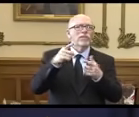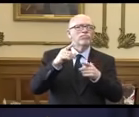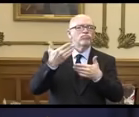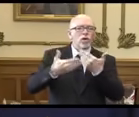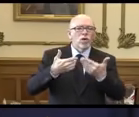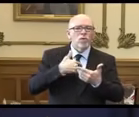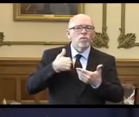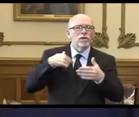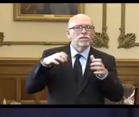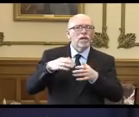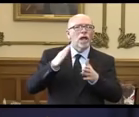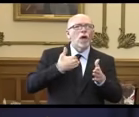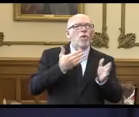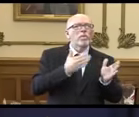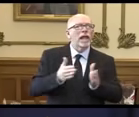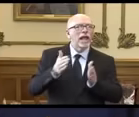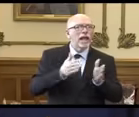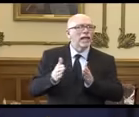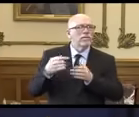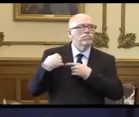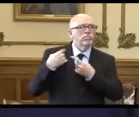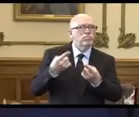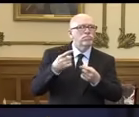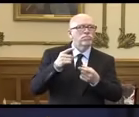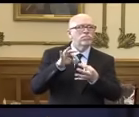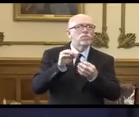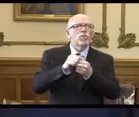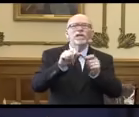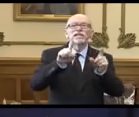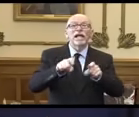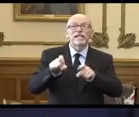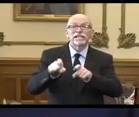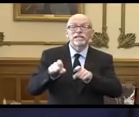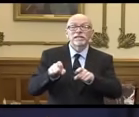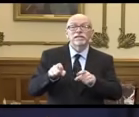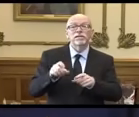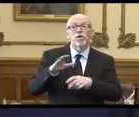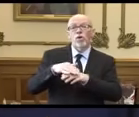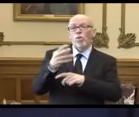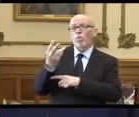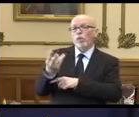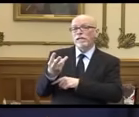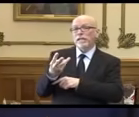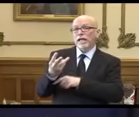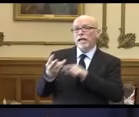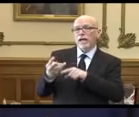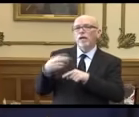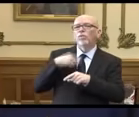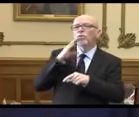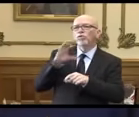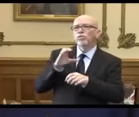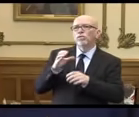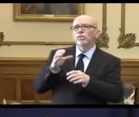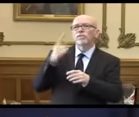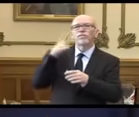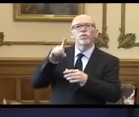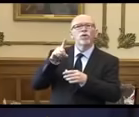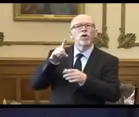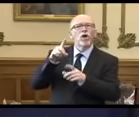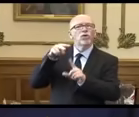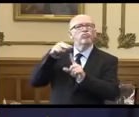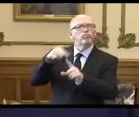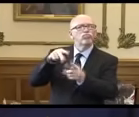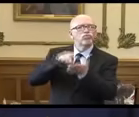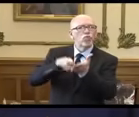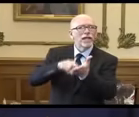that we've made and plans that we have on the testing front. Then on Wednesday, we'll do the same on the tracing front, some